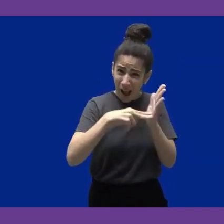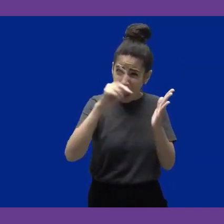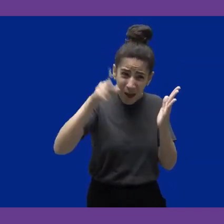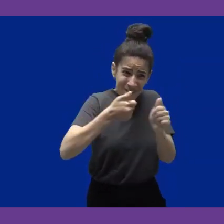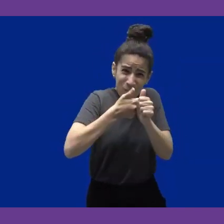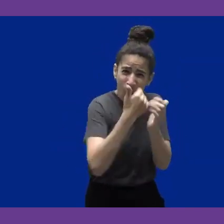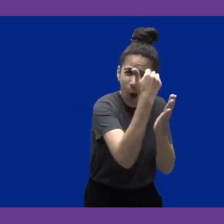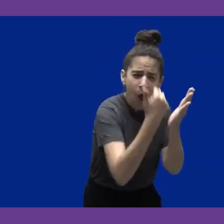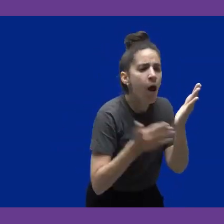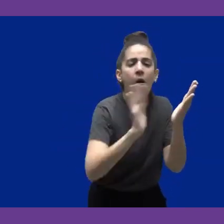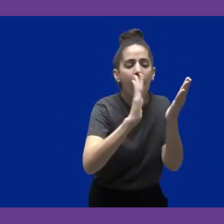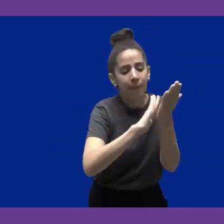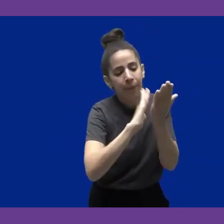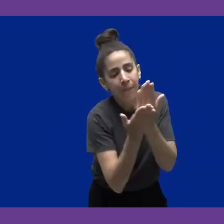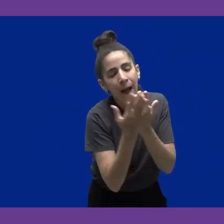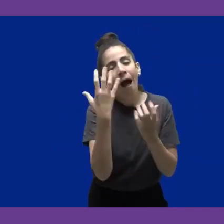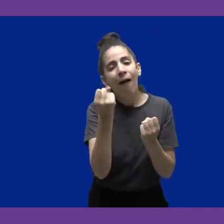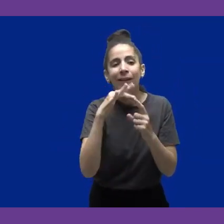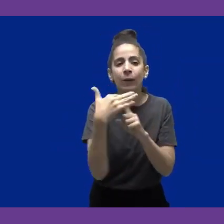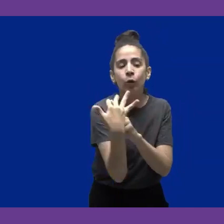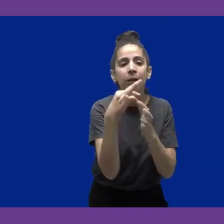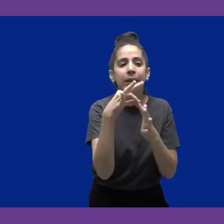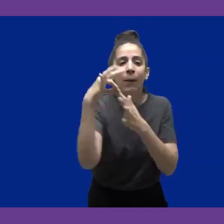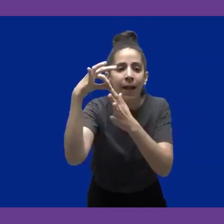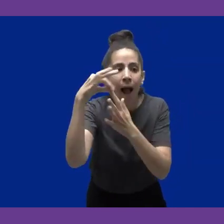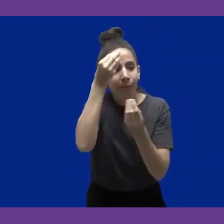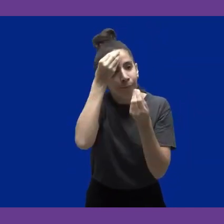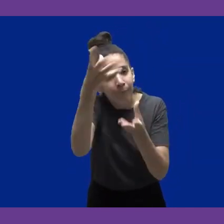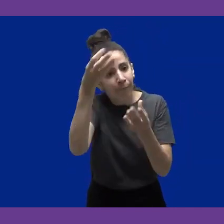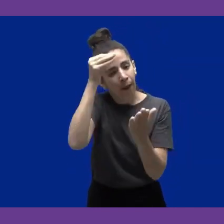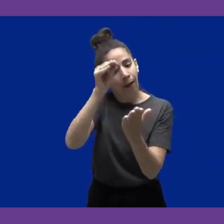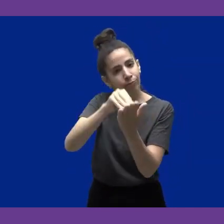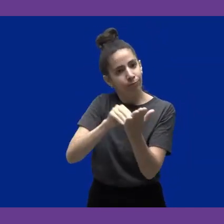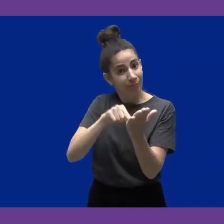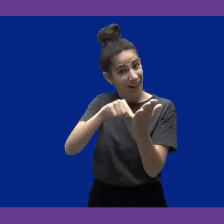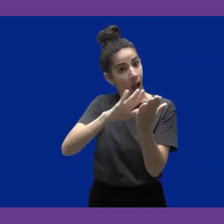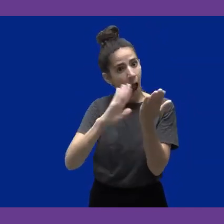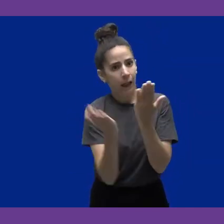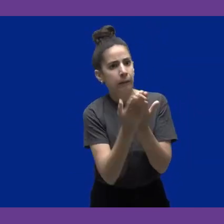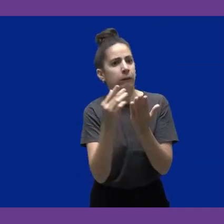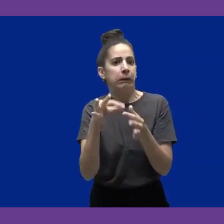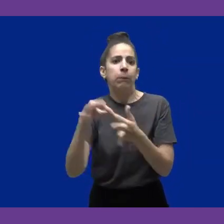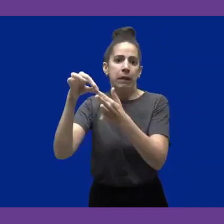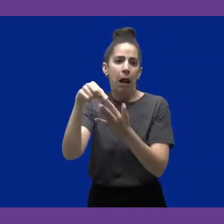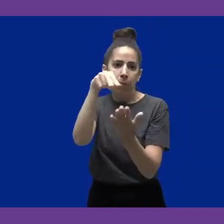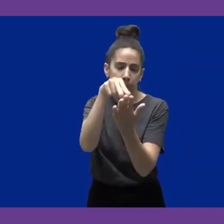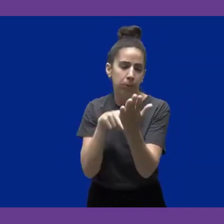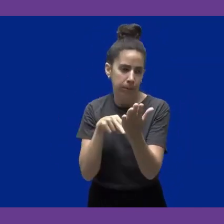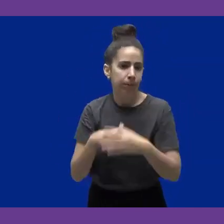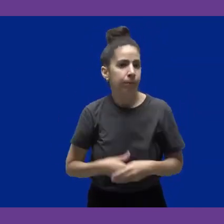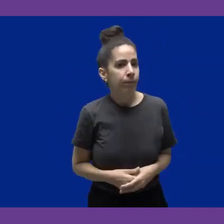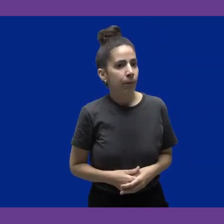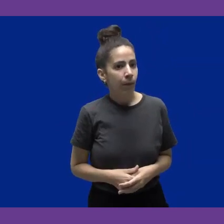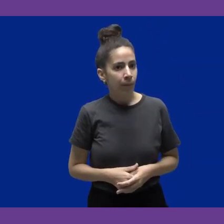which are the standards that are being developed supporting the European Accessibility Act? And I have to say that if I don't have time